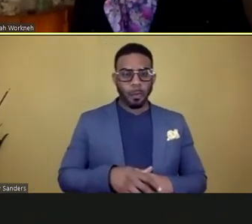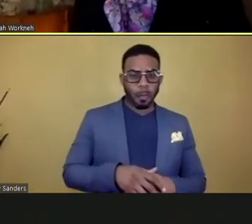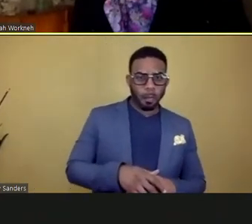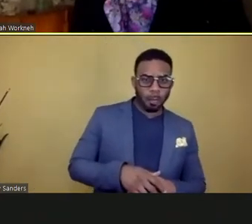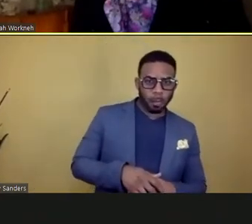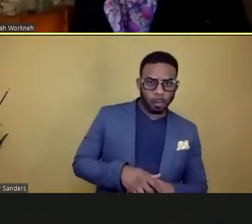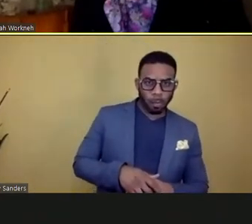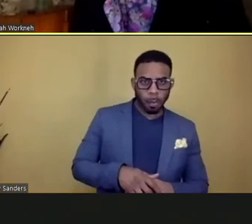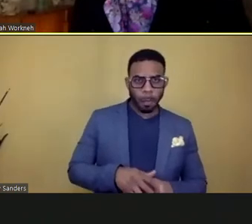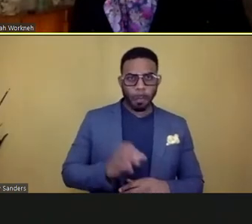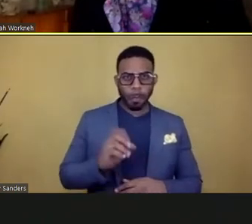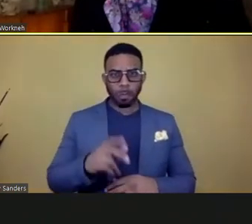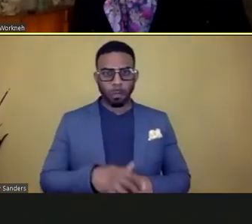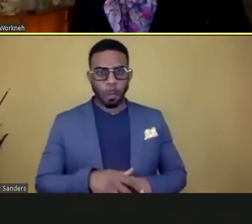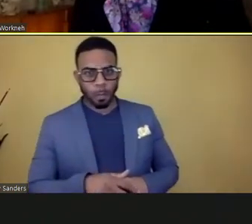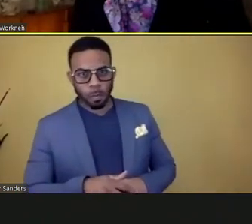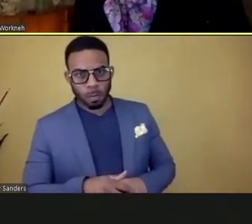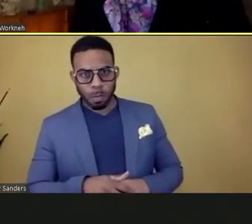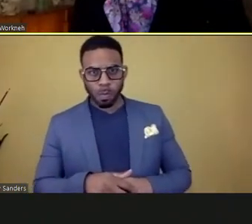Sarah will return. It's okay.